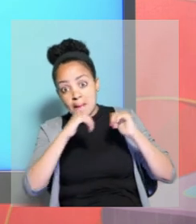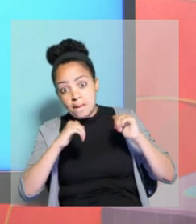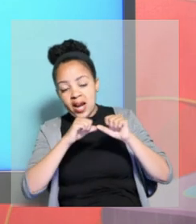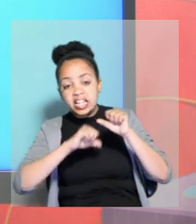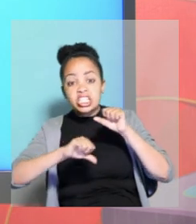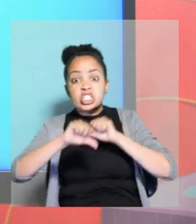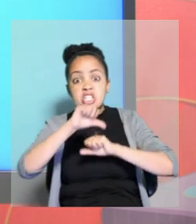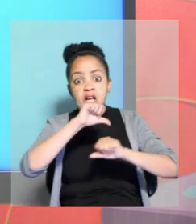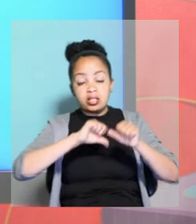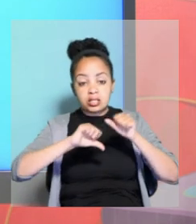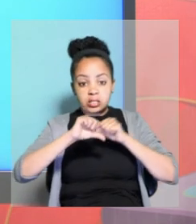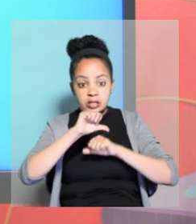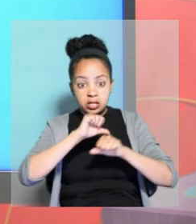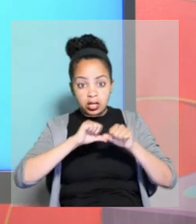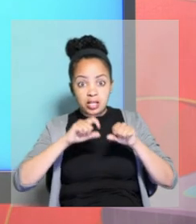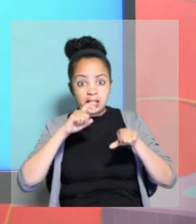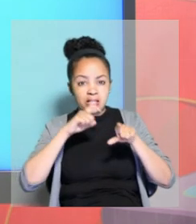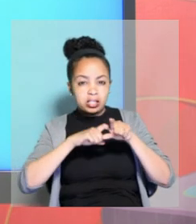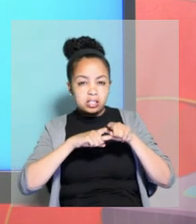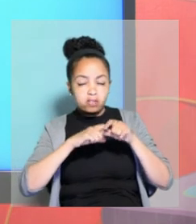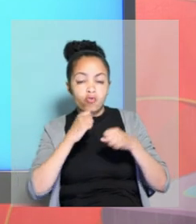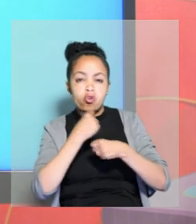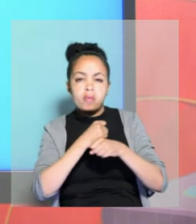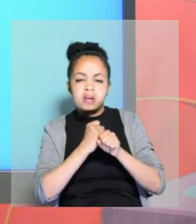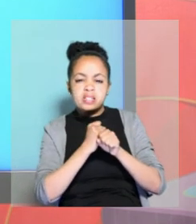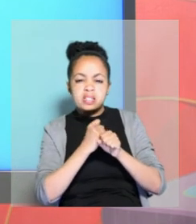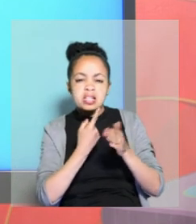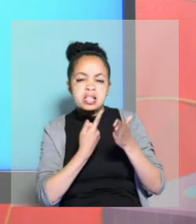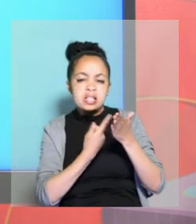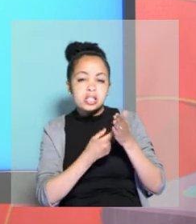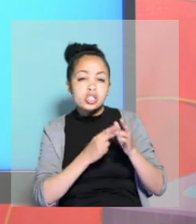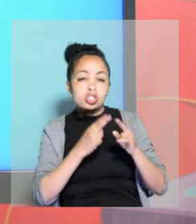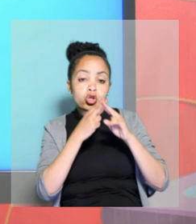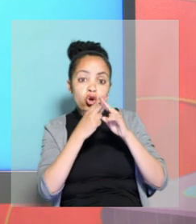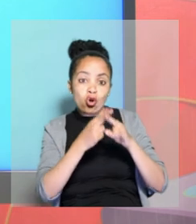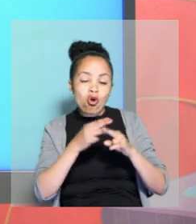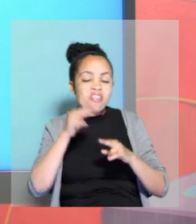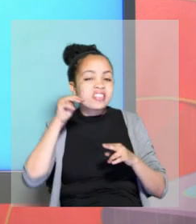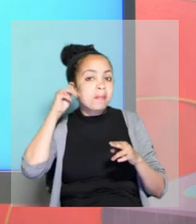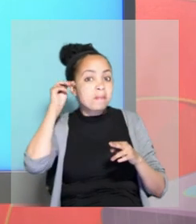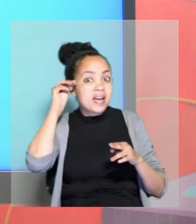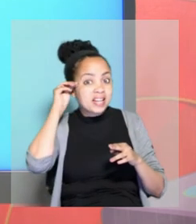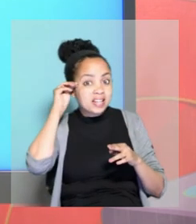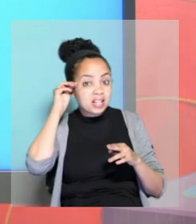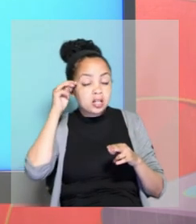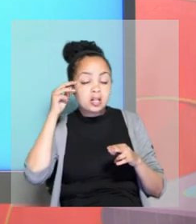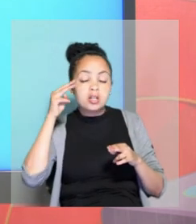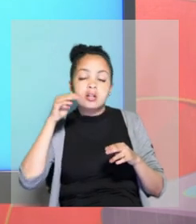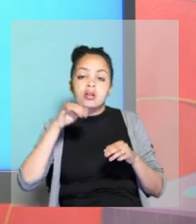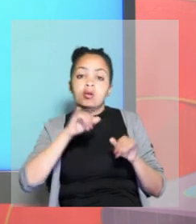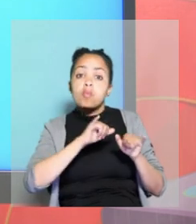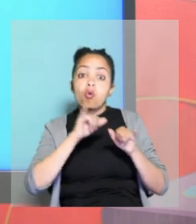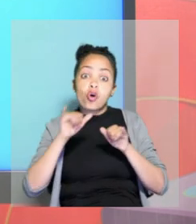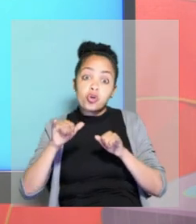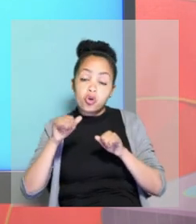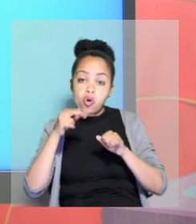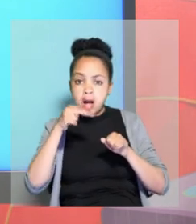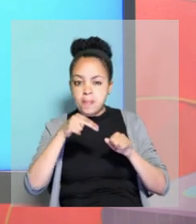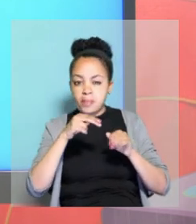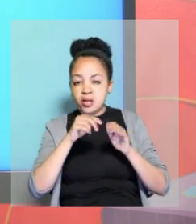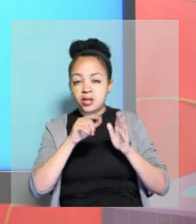other during gamete formation. This is a Mendel monohybrid cross or law of